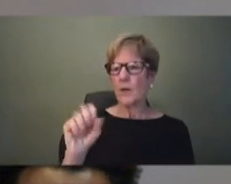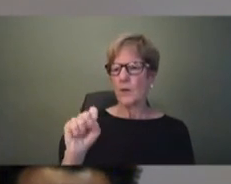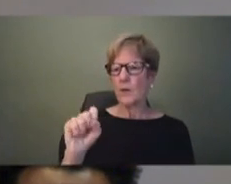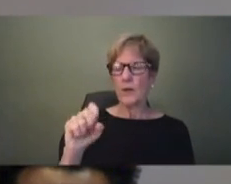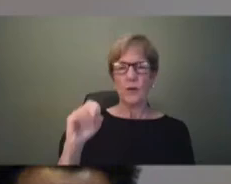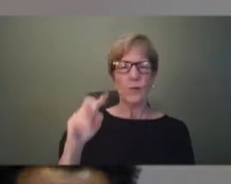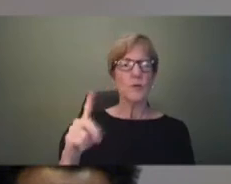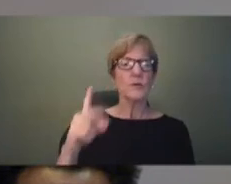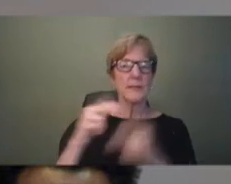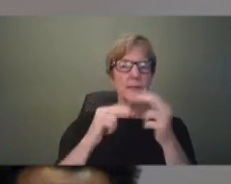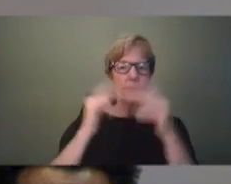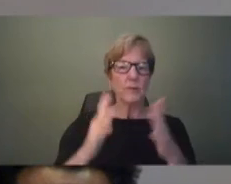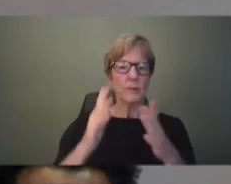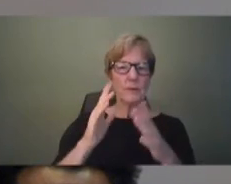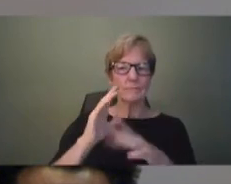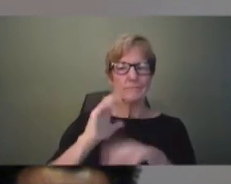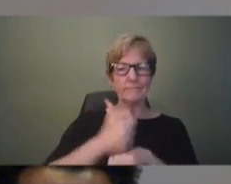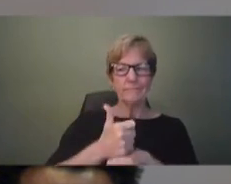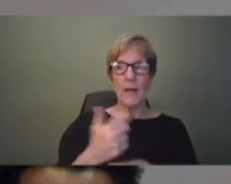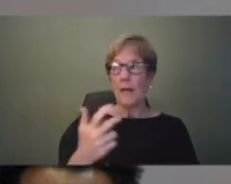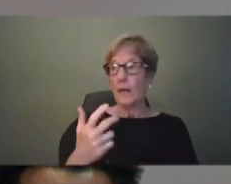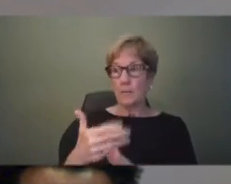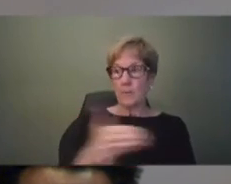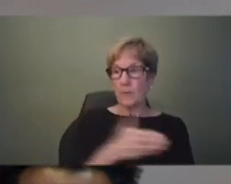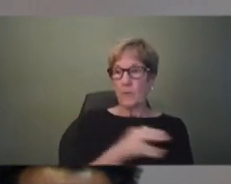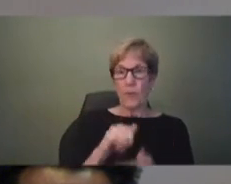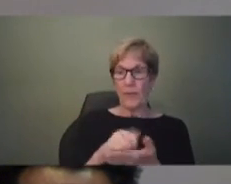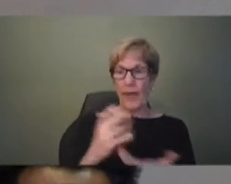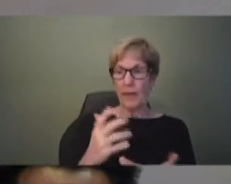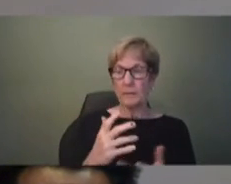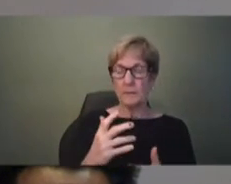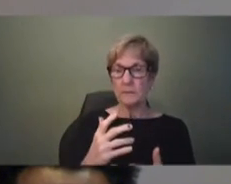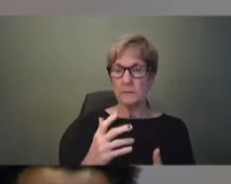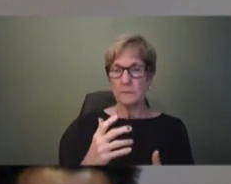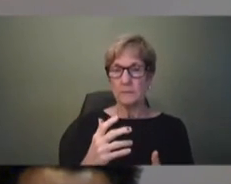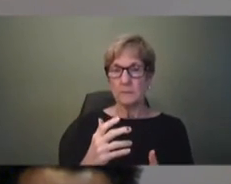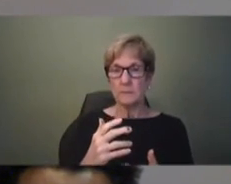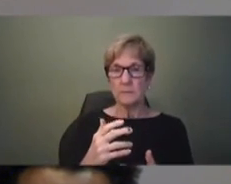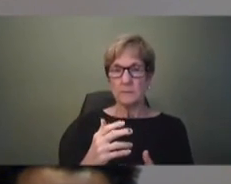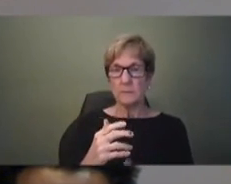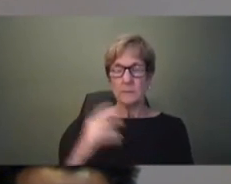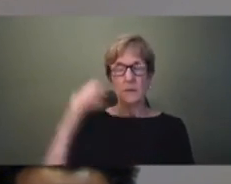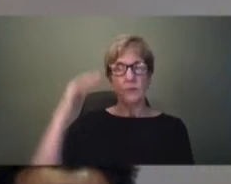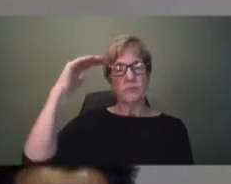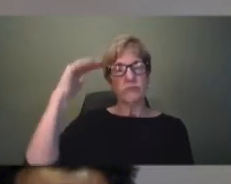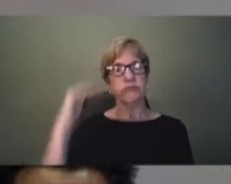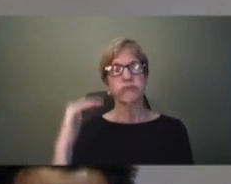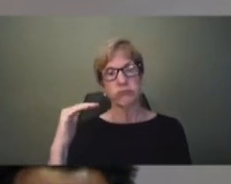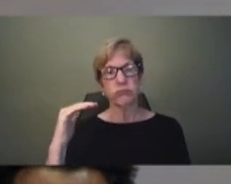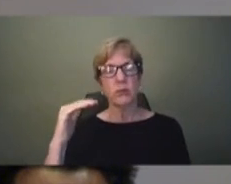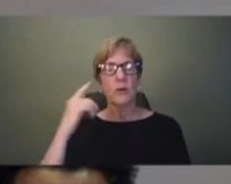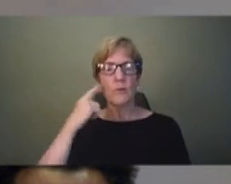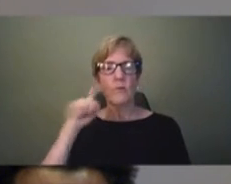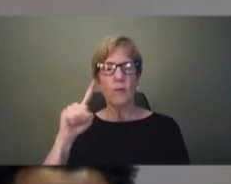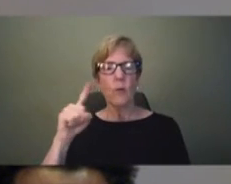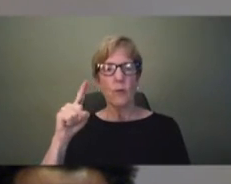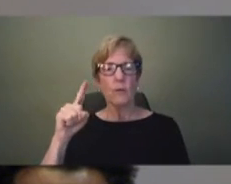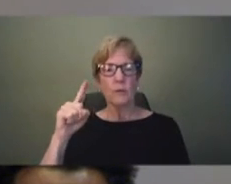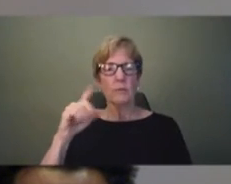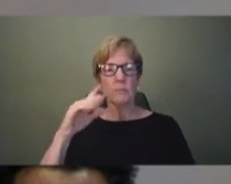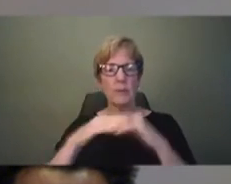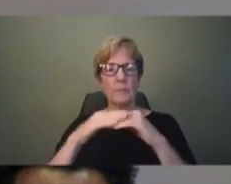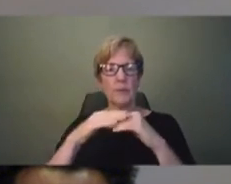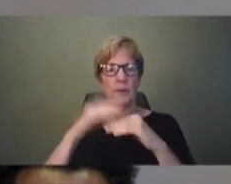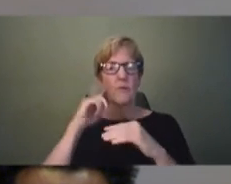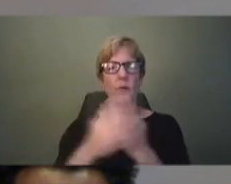about prior to that we you you have to jump down significantly to get to a height level for both of